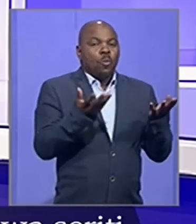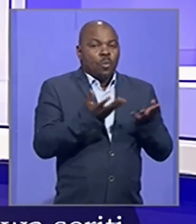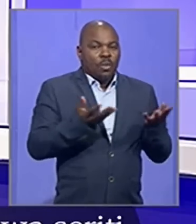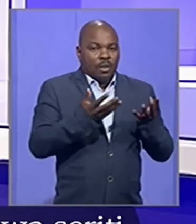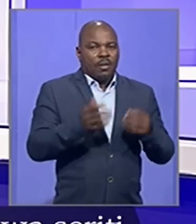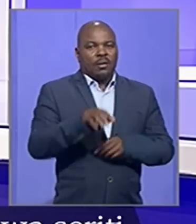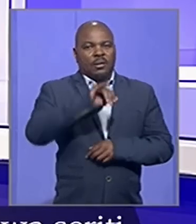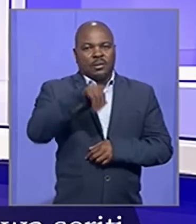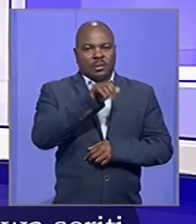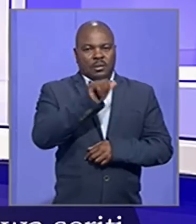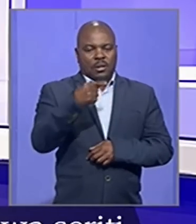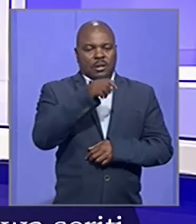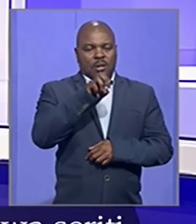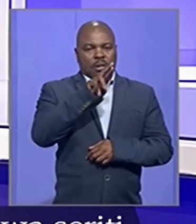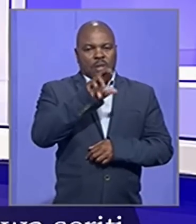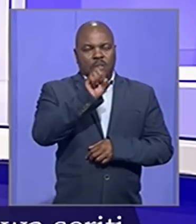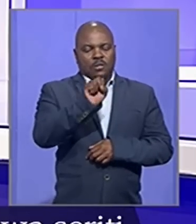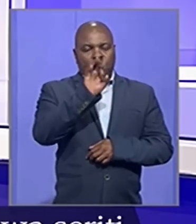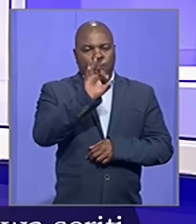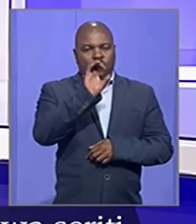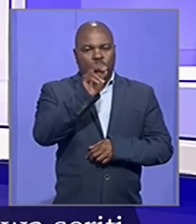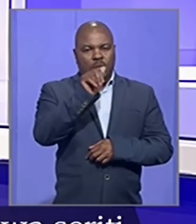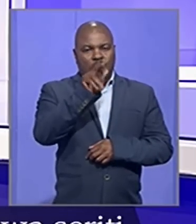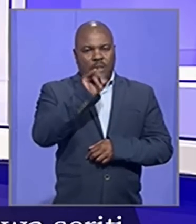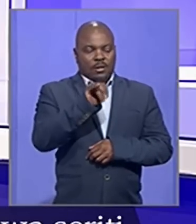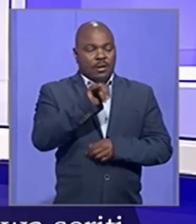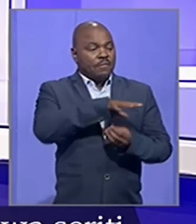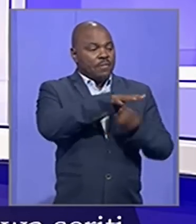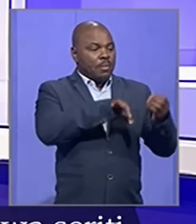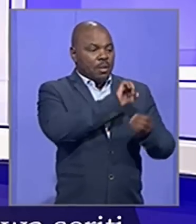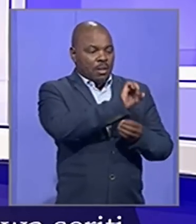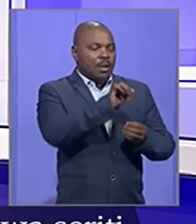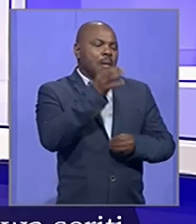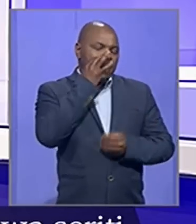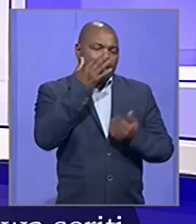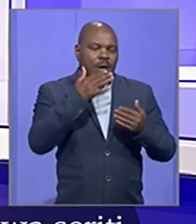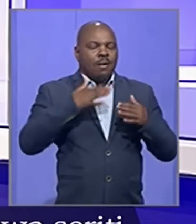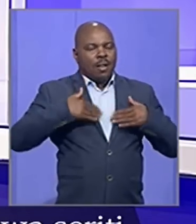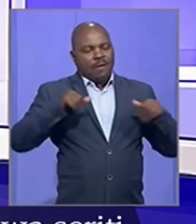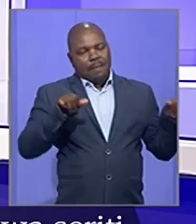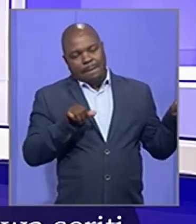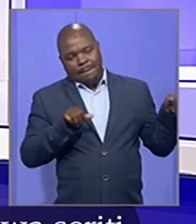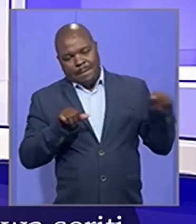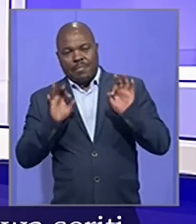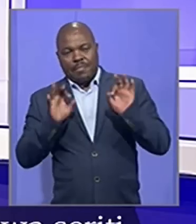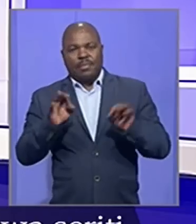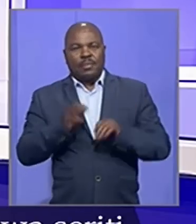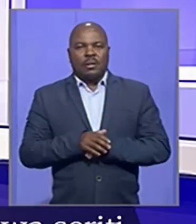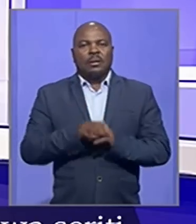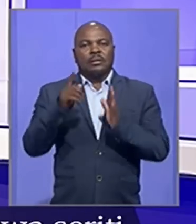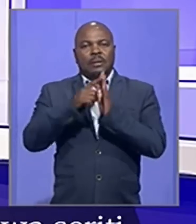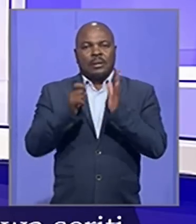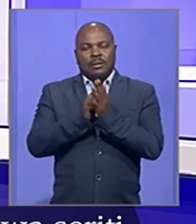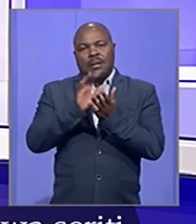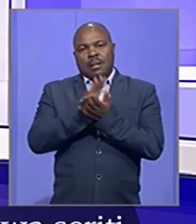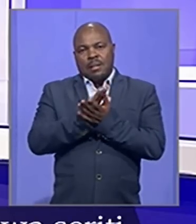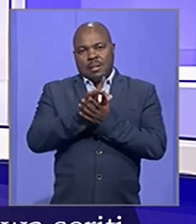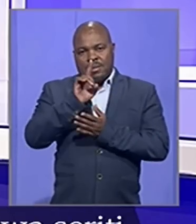moepo ka Jagersfontein ba re mafelelong maphelo a bona a tla boela sekeng. Ka la 11